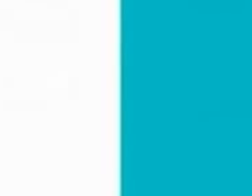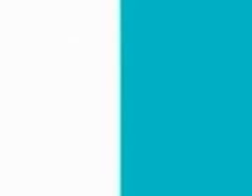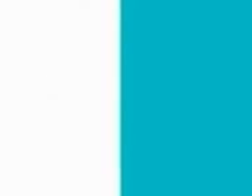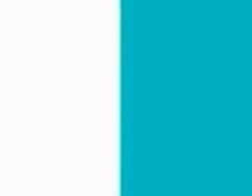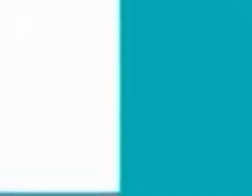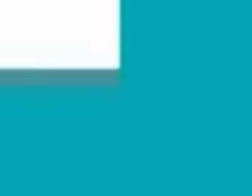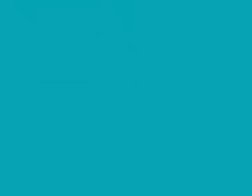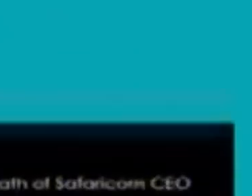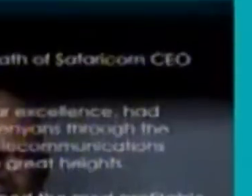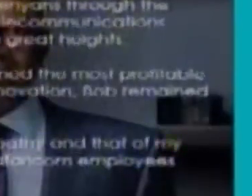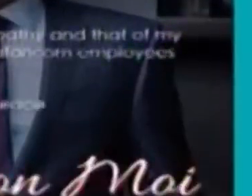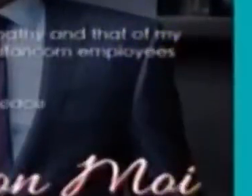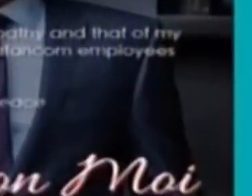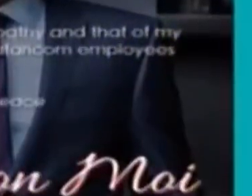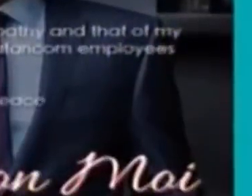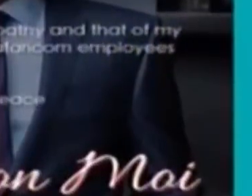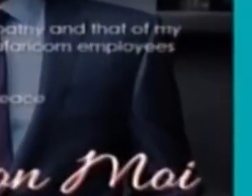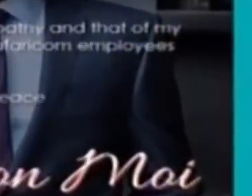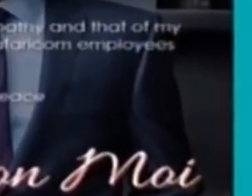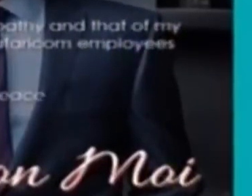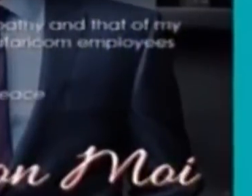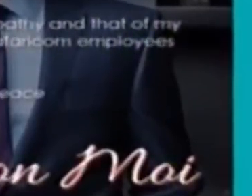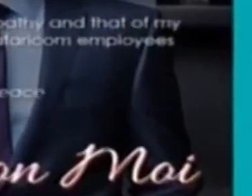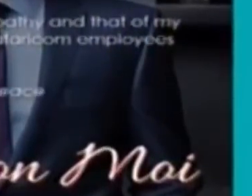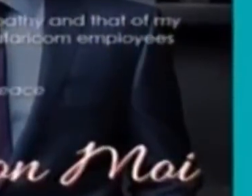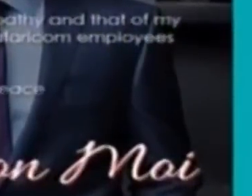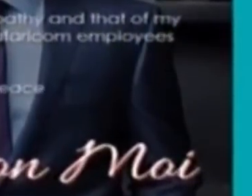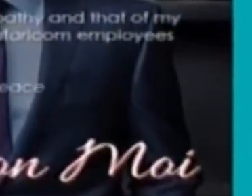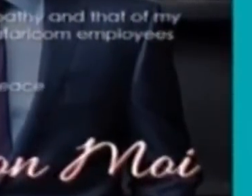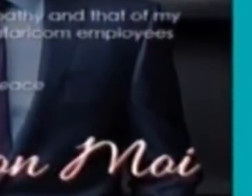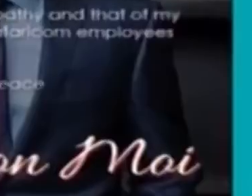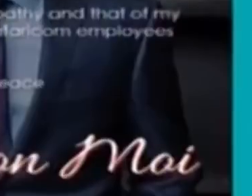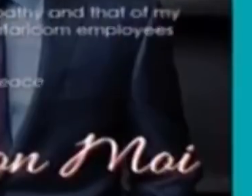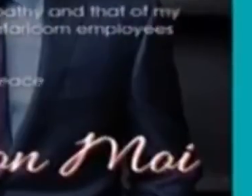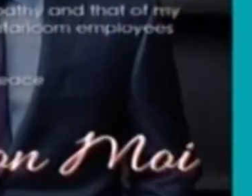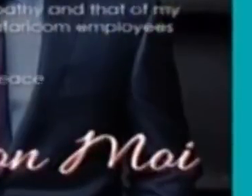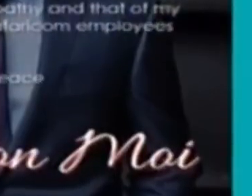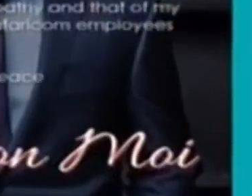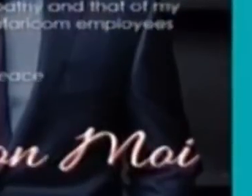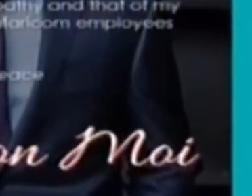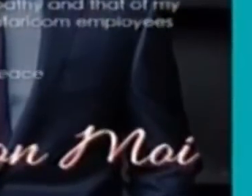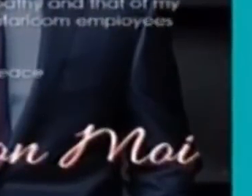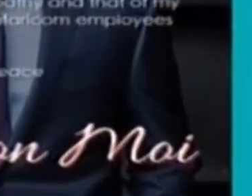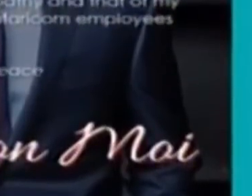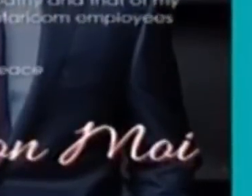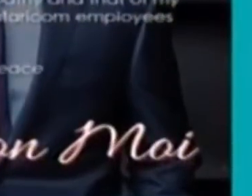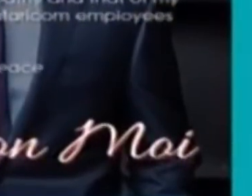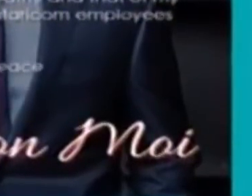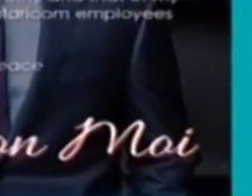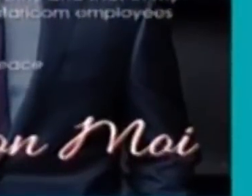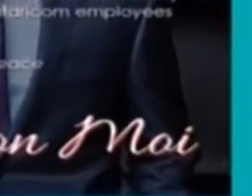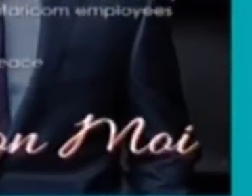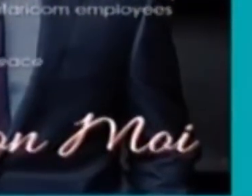contributed to national building. Baringo Senator Gideon Moi termed Bob as simple and focused, even as the company remained